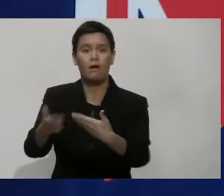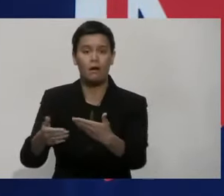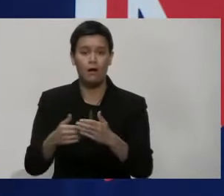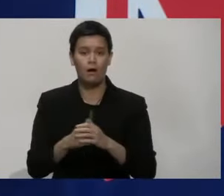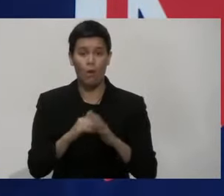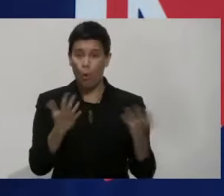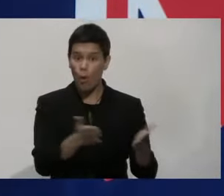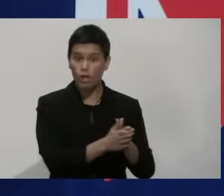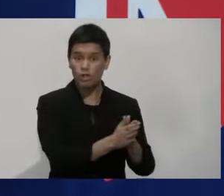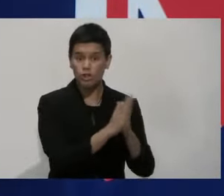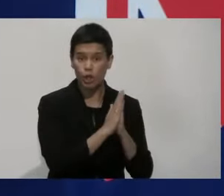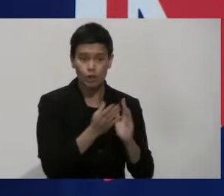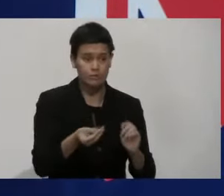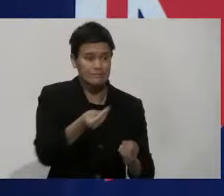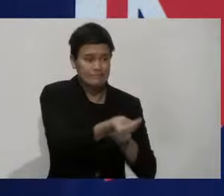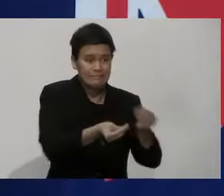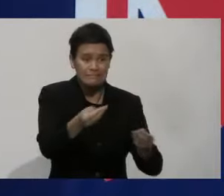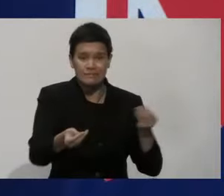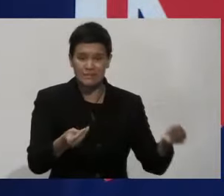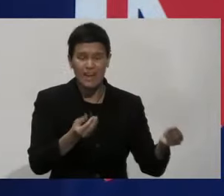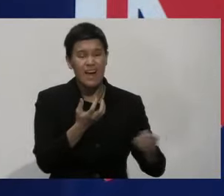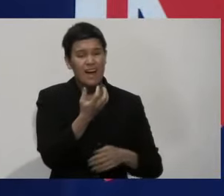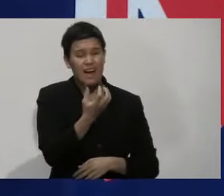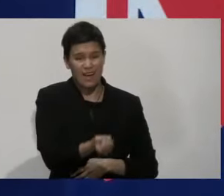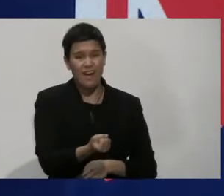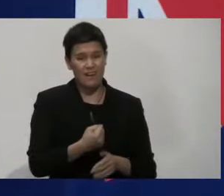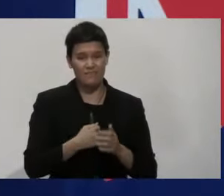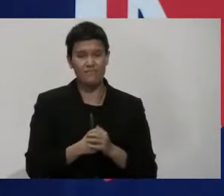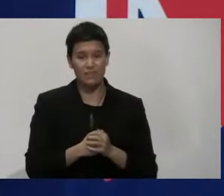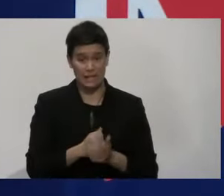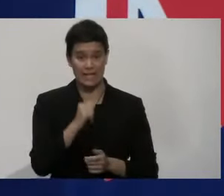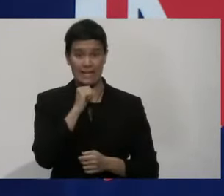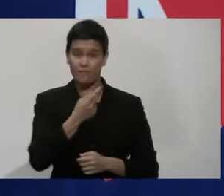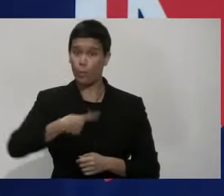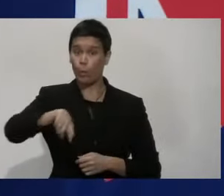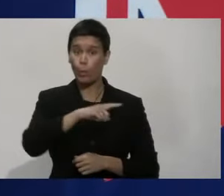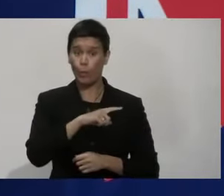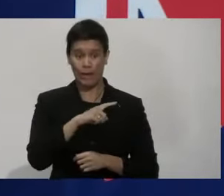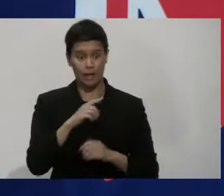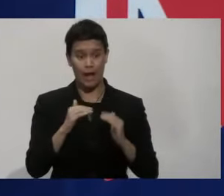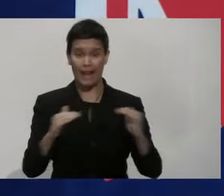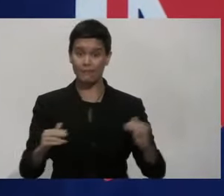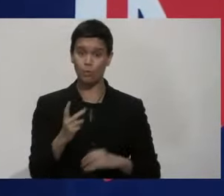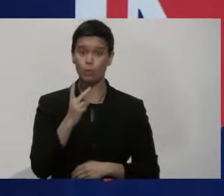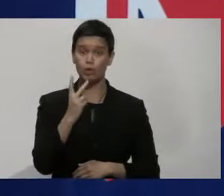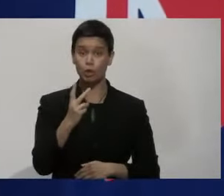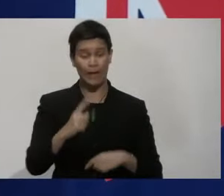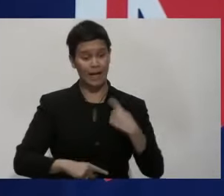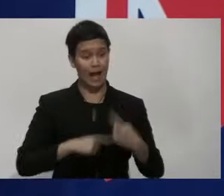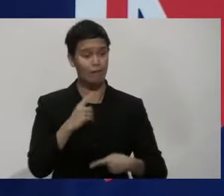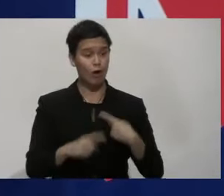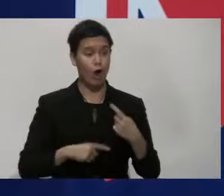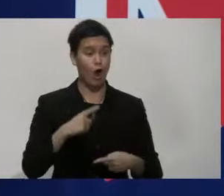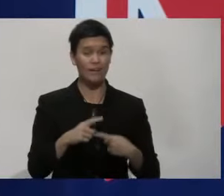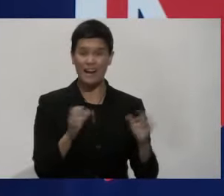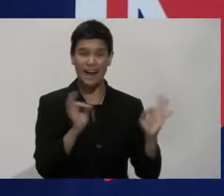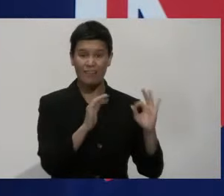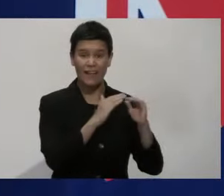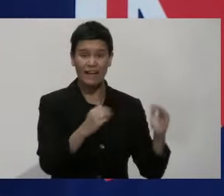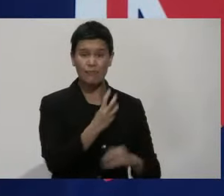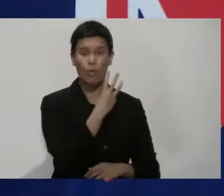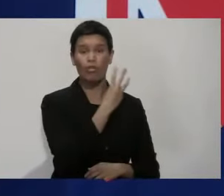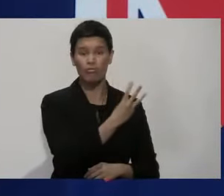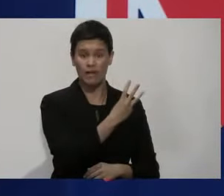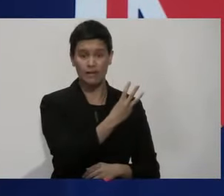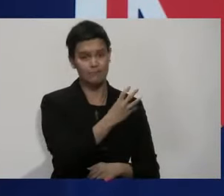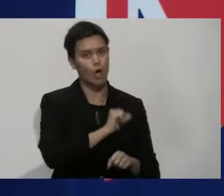be exponential. Of that, I have no doubt. This is a contained cluster, but it is our